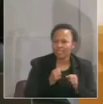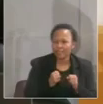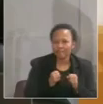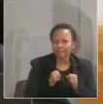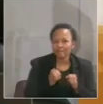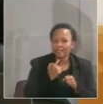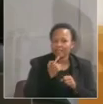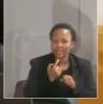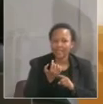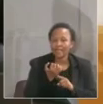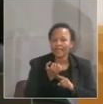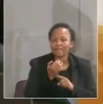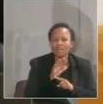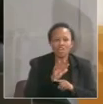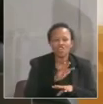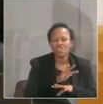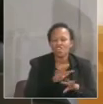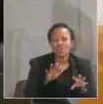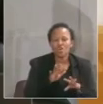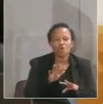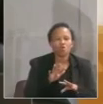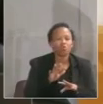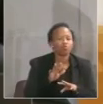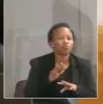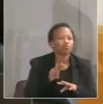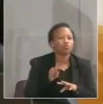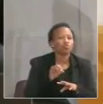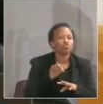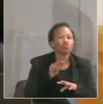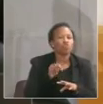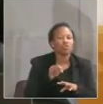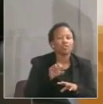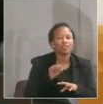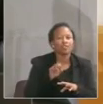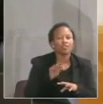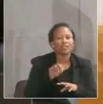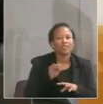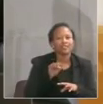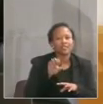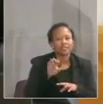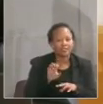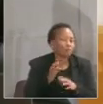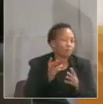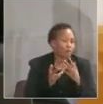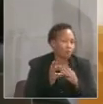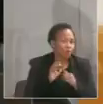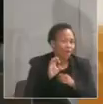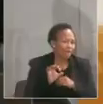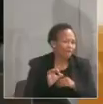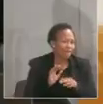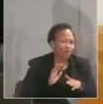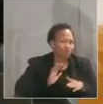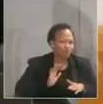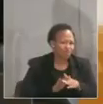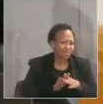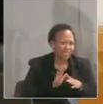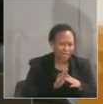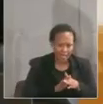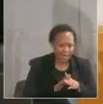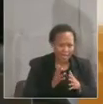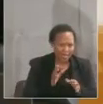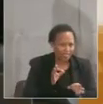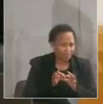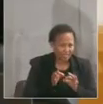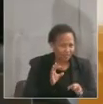nonsense. We are told to stop our nonsense when they appear. Is there a particular reason that it is these units that are being used?